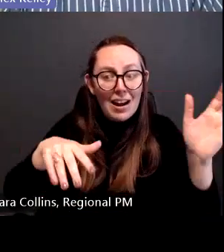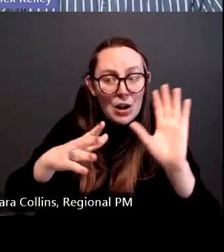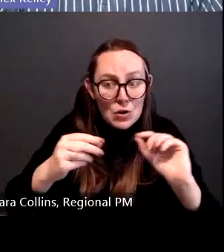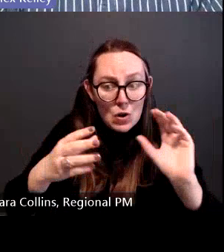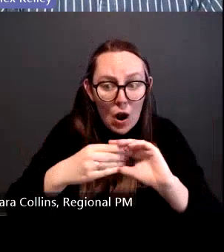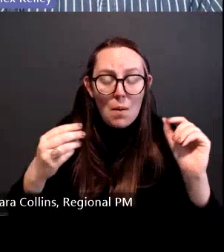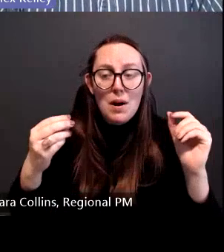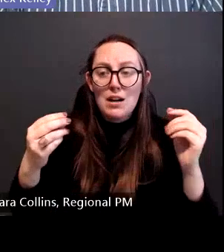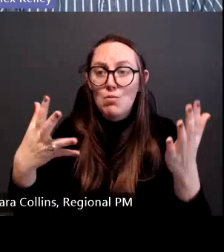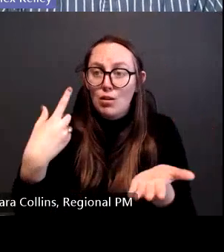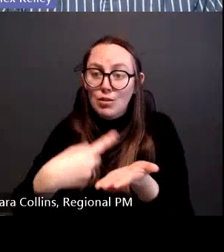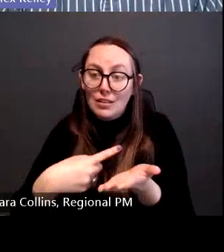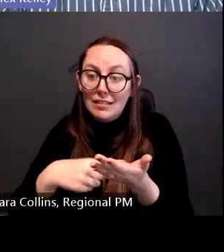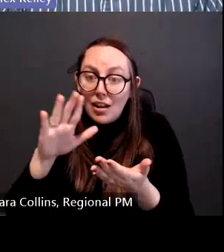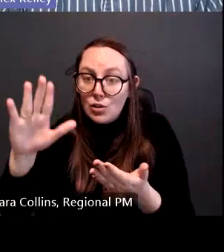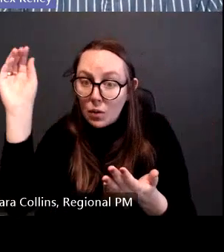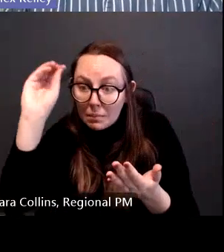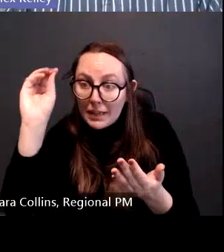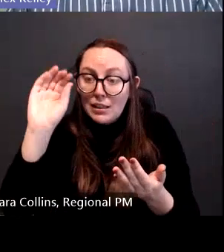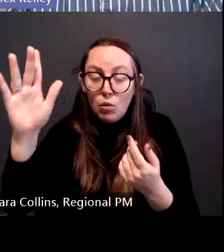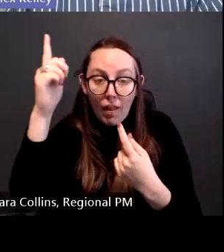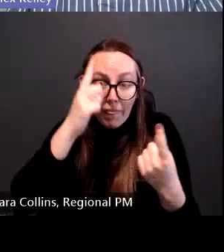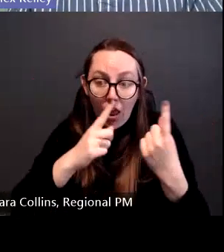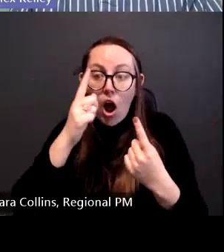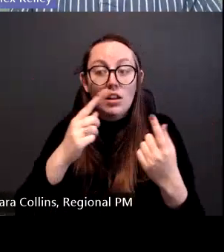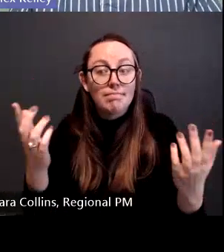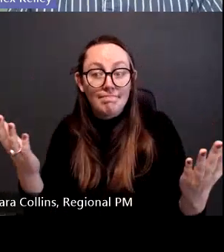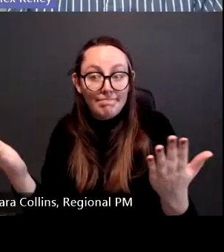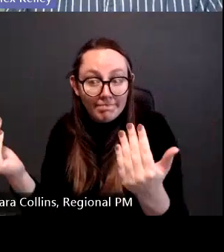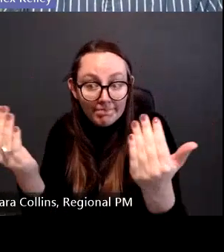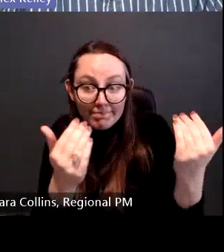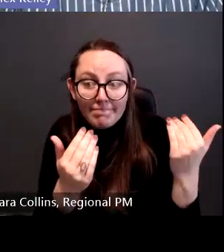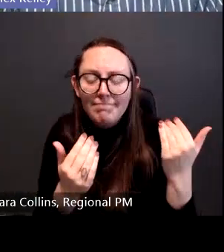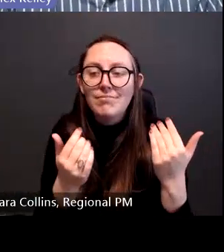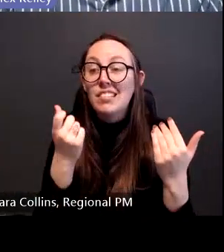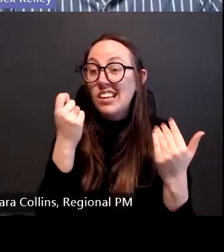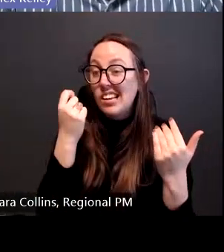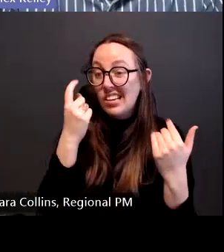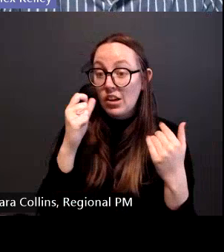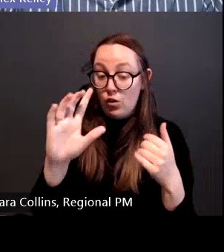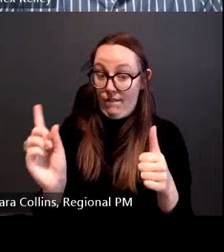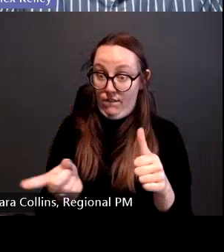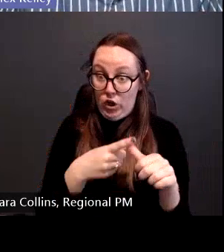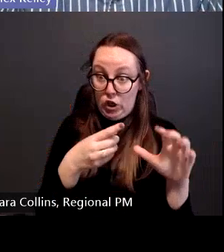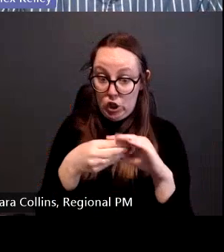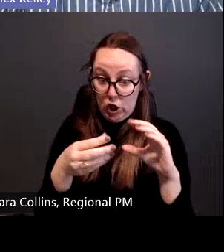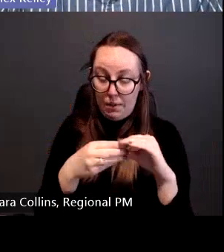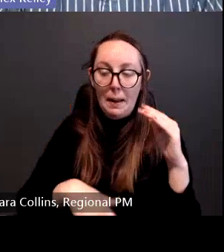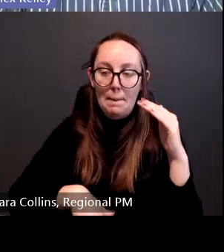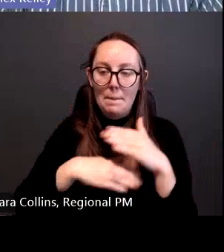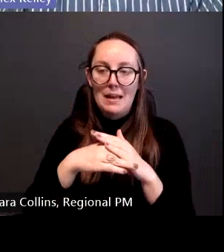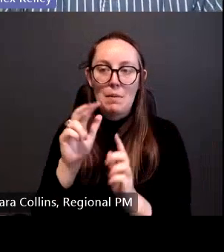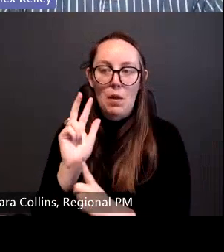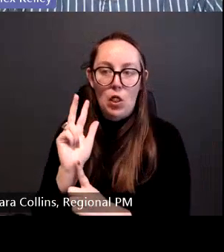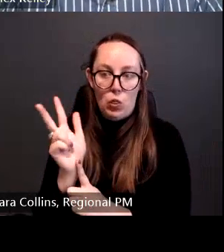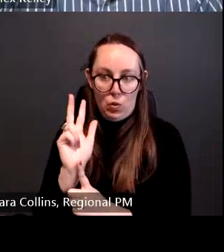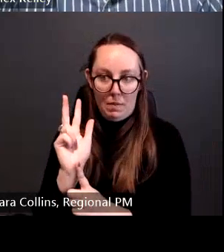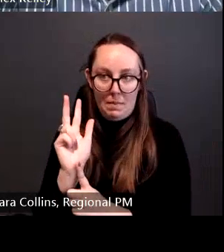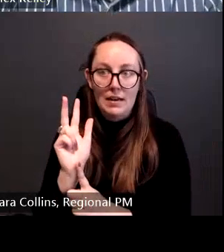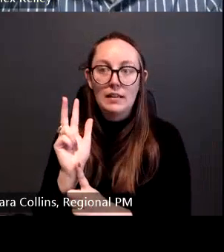we will ask that you keep your comments to 3 minutes to start until everyone has had a chance to go. So for the folks